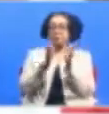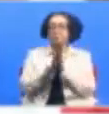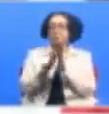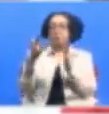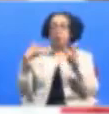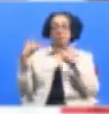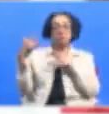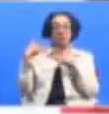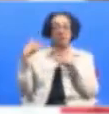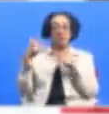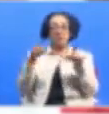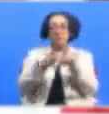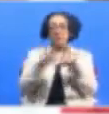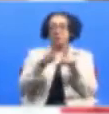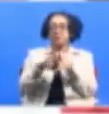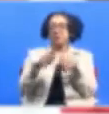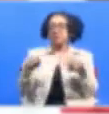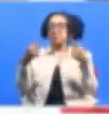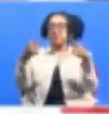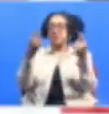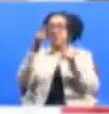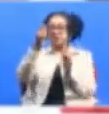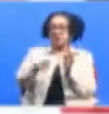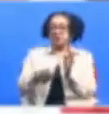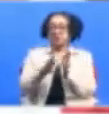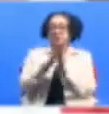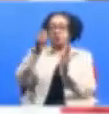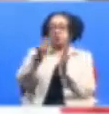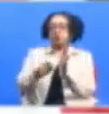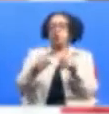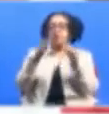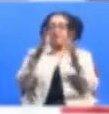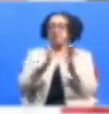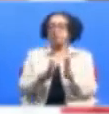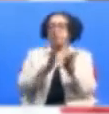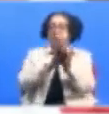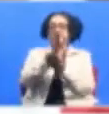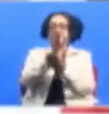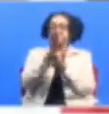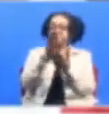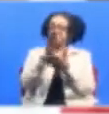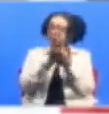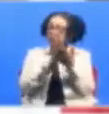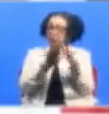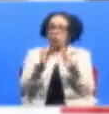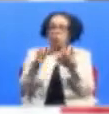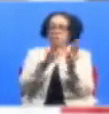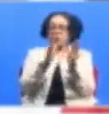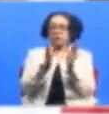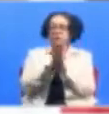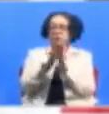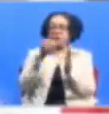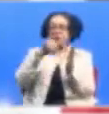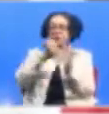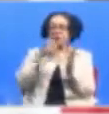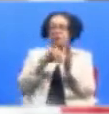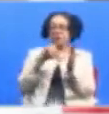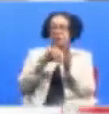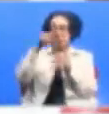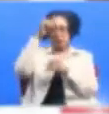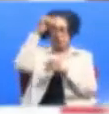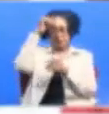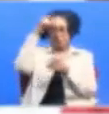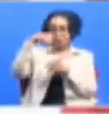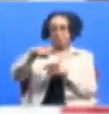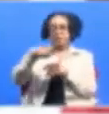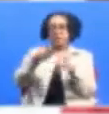tends to threaten and intimidate judges and judicial officers to rule in a certain way in matters involving government policy." She goes on